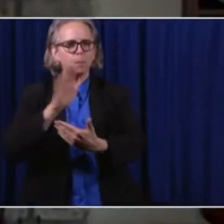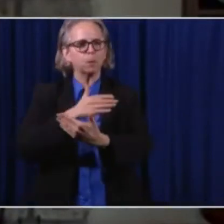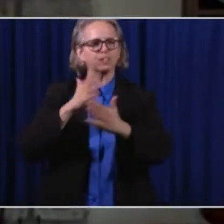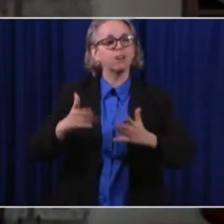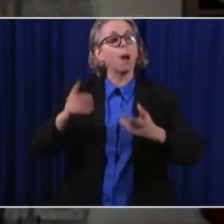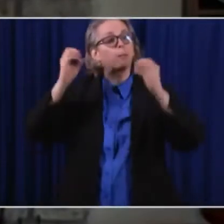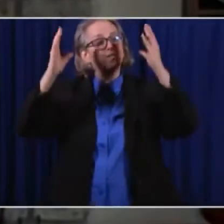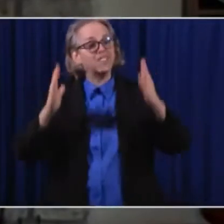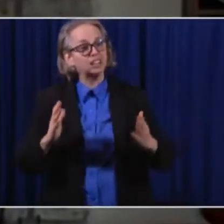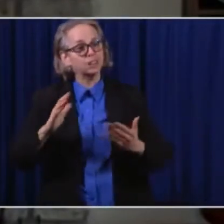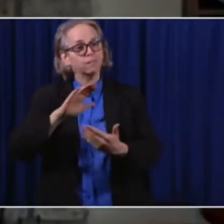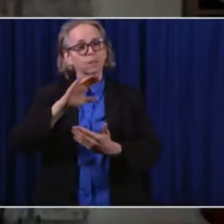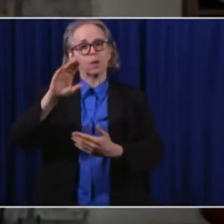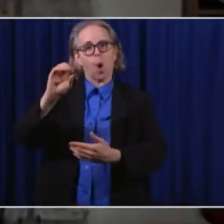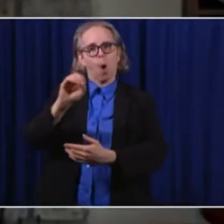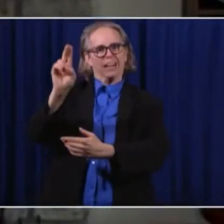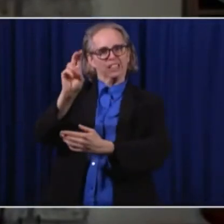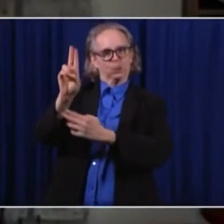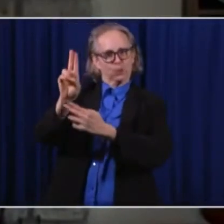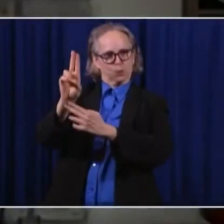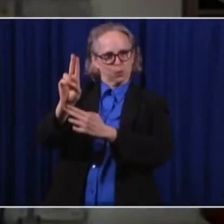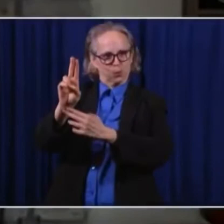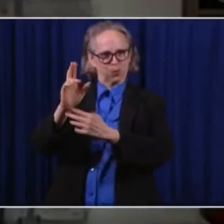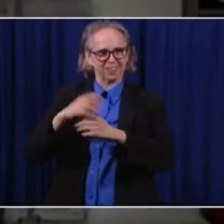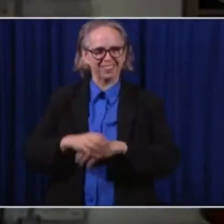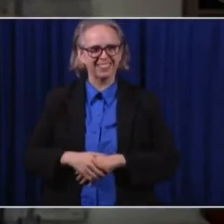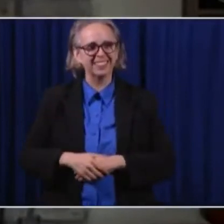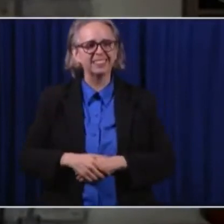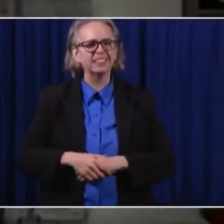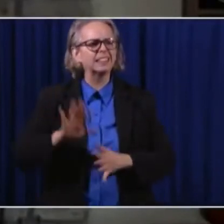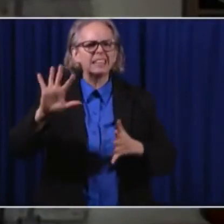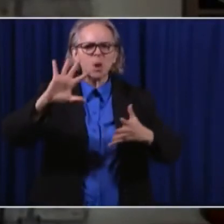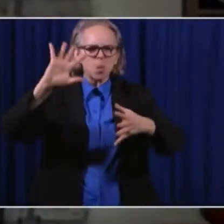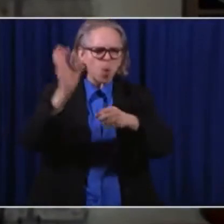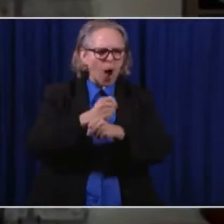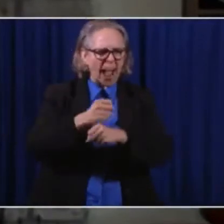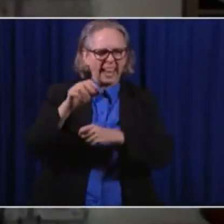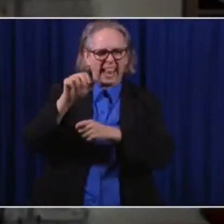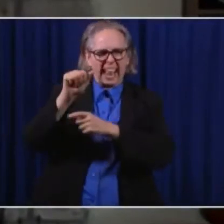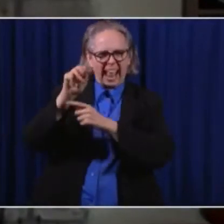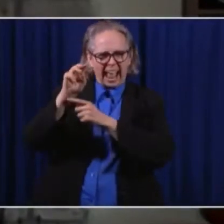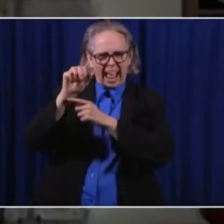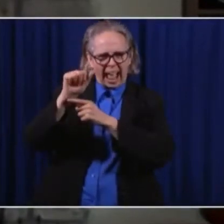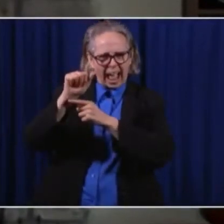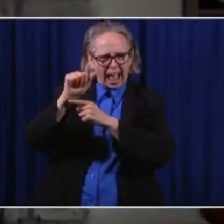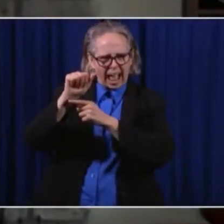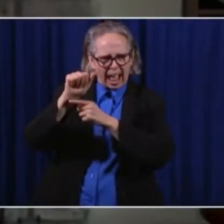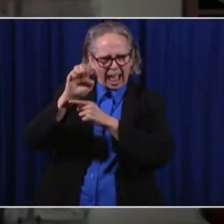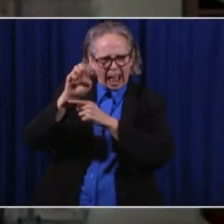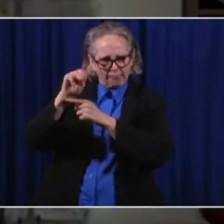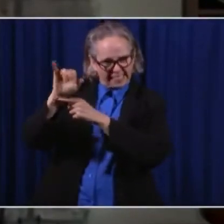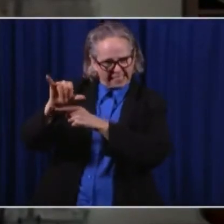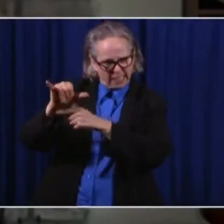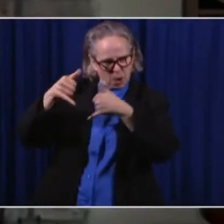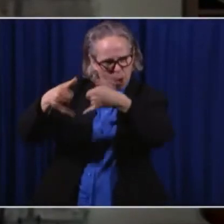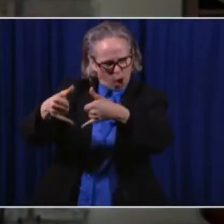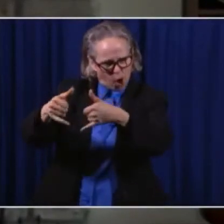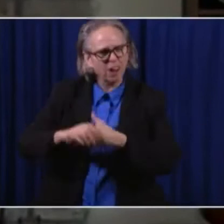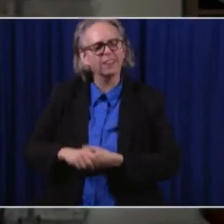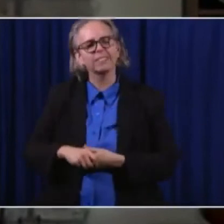this video. He's an Emmy Award winner. He delights audiences with his passion and his ability